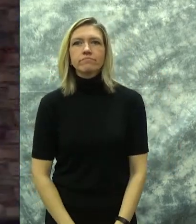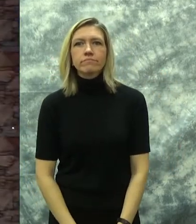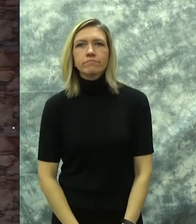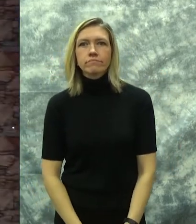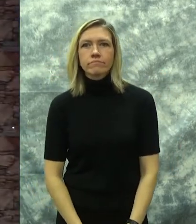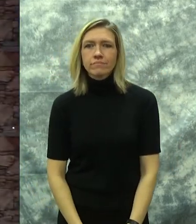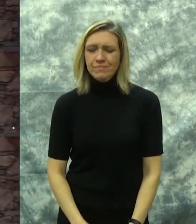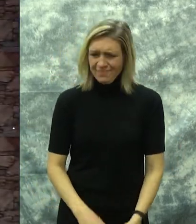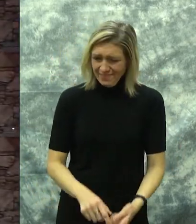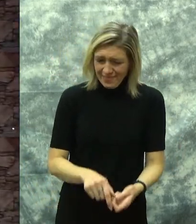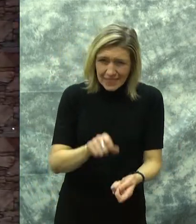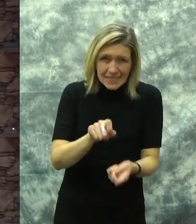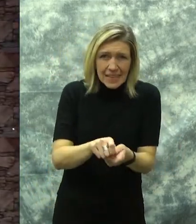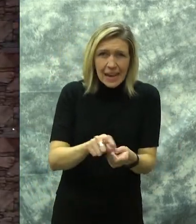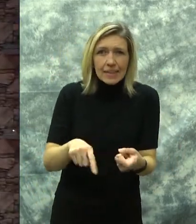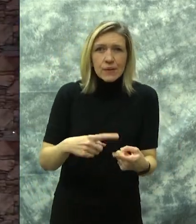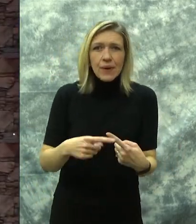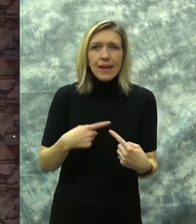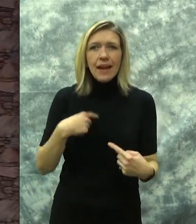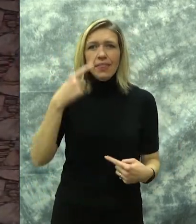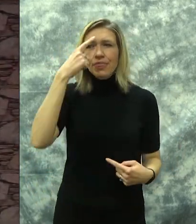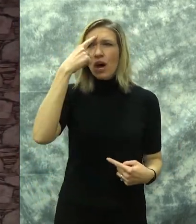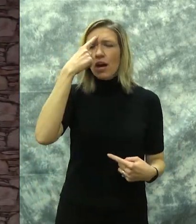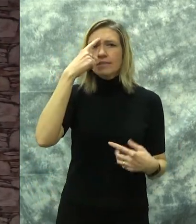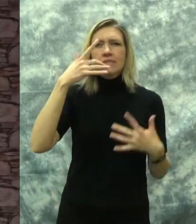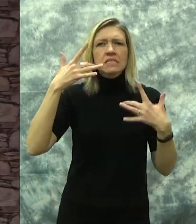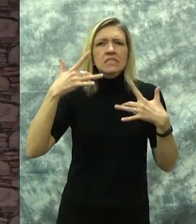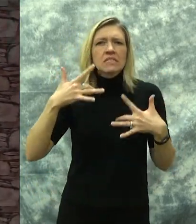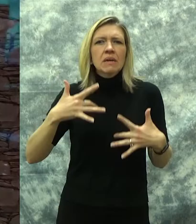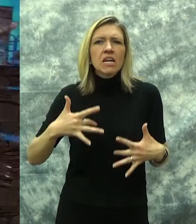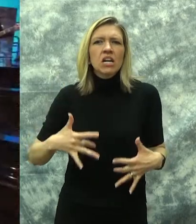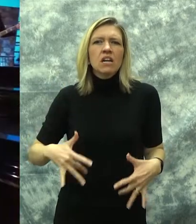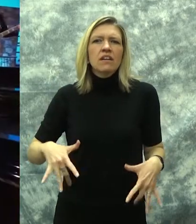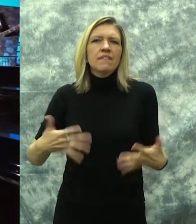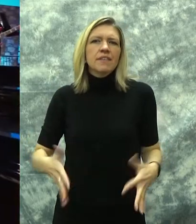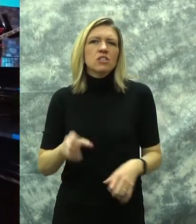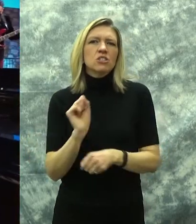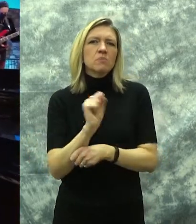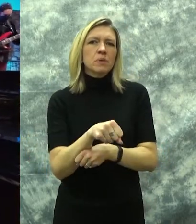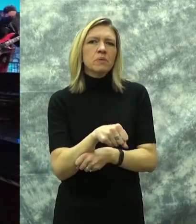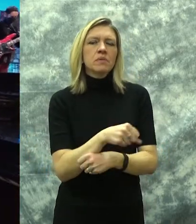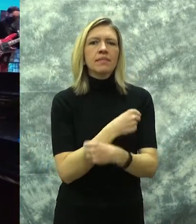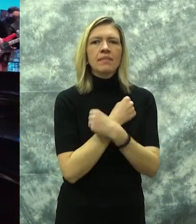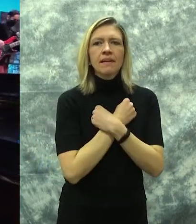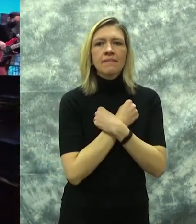Just when I thought despair had defeated love.